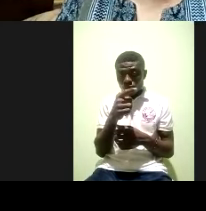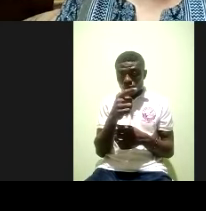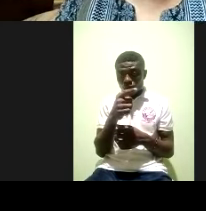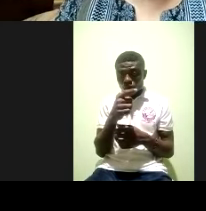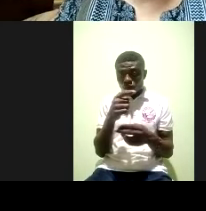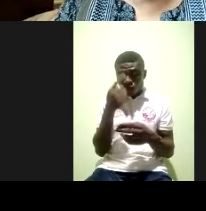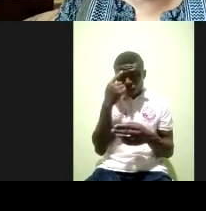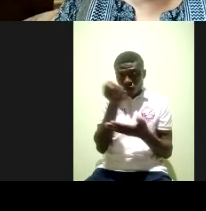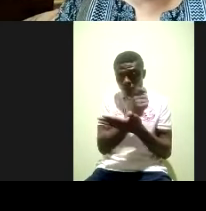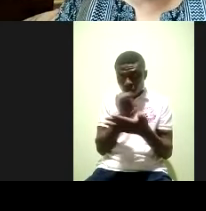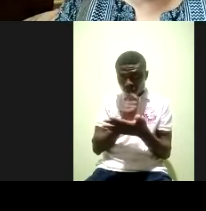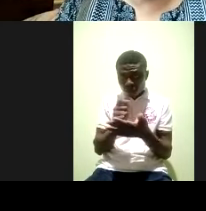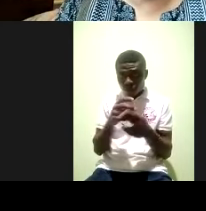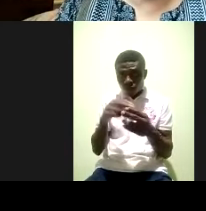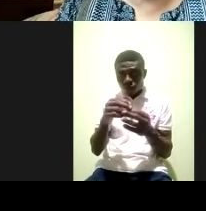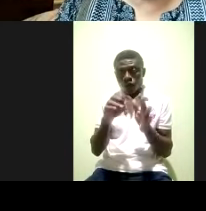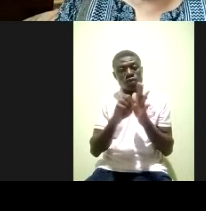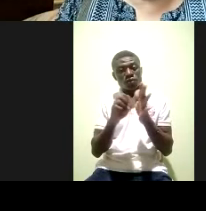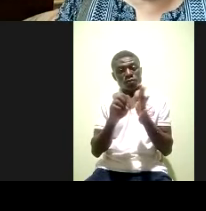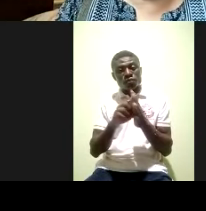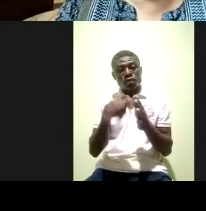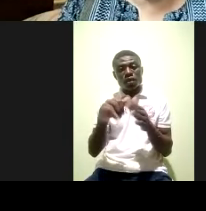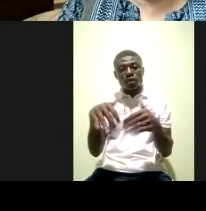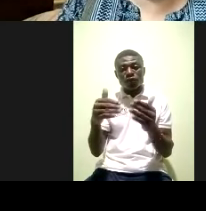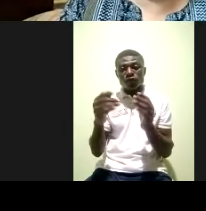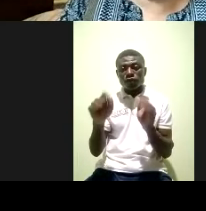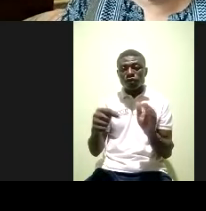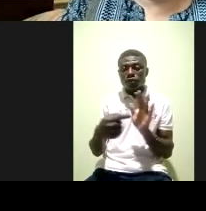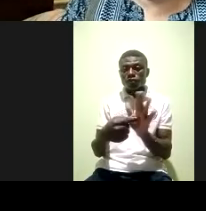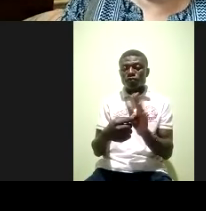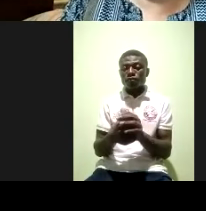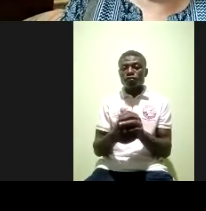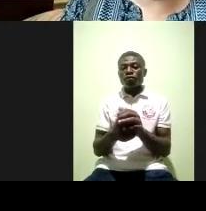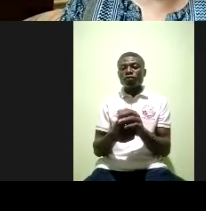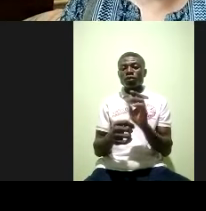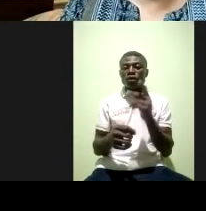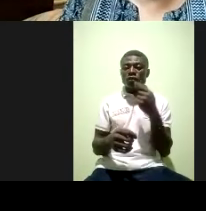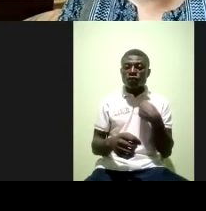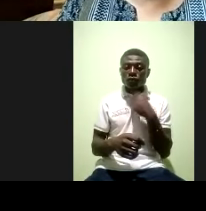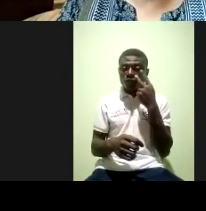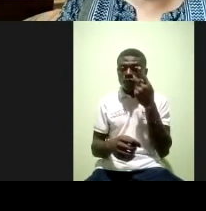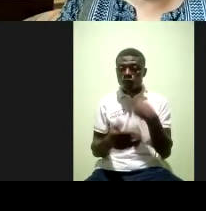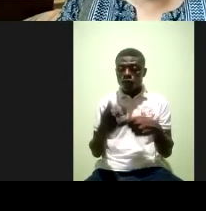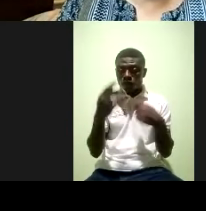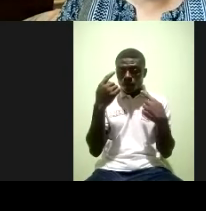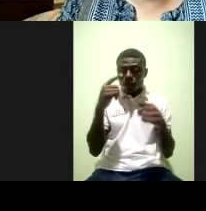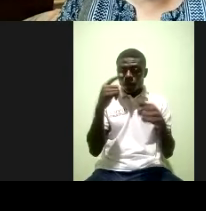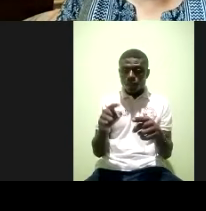writing. So this sample on the right, I can, okay, let me go back. Yeah,